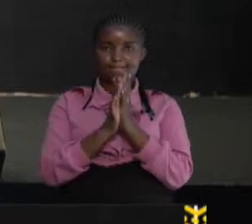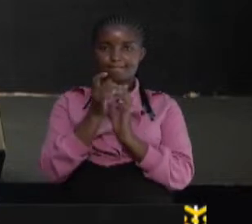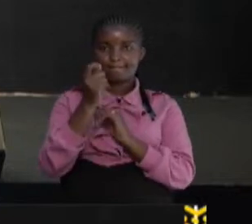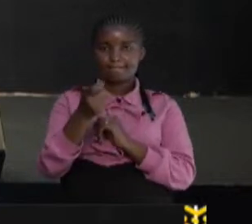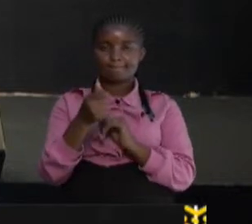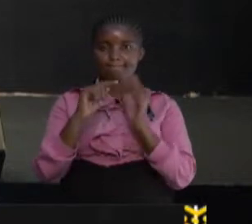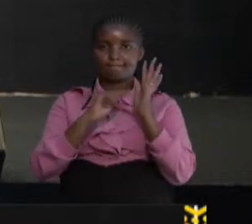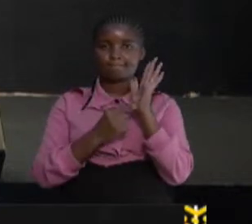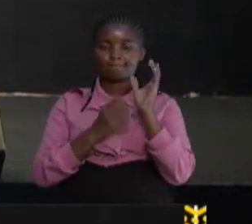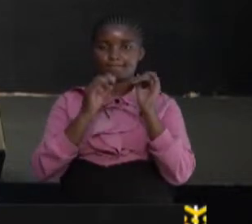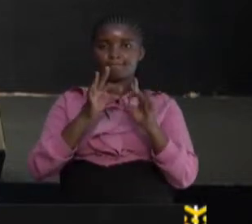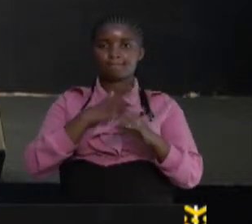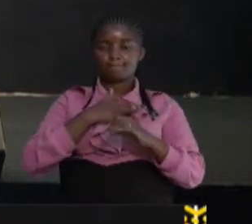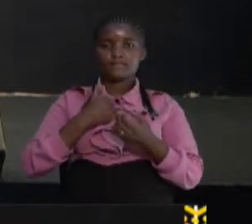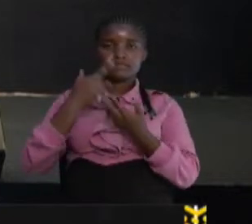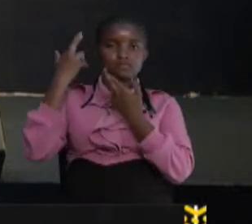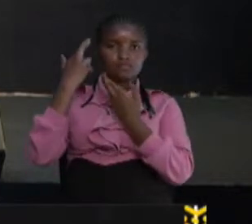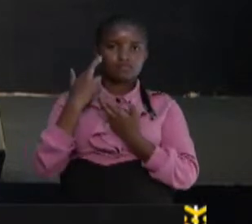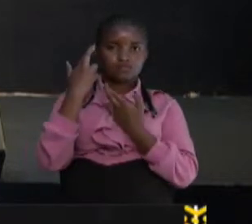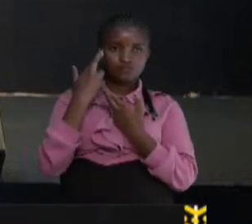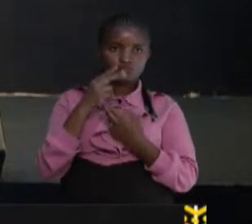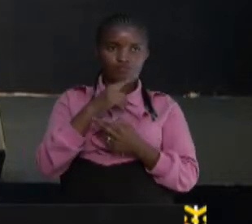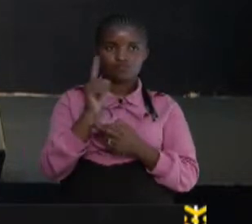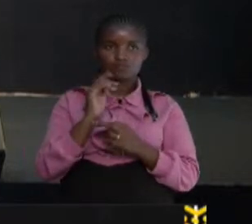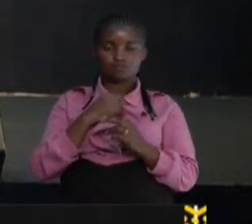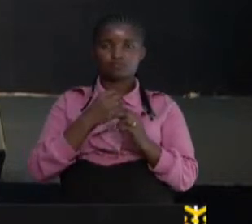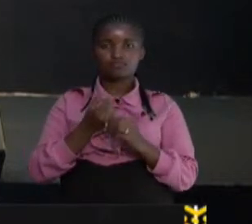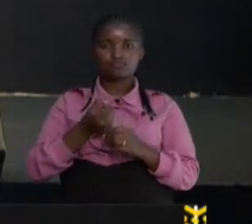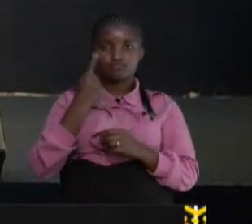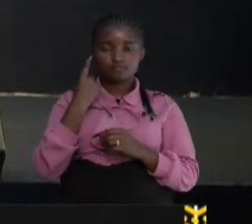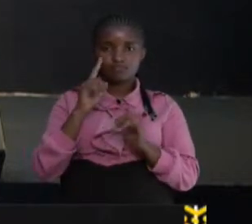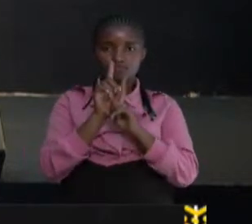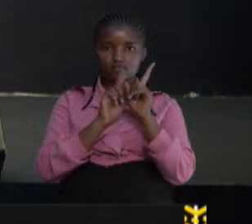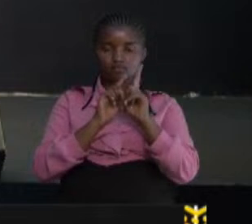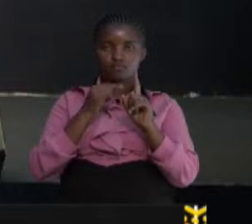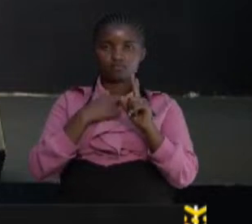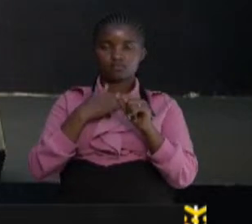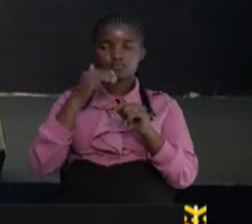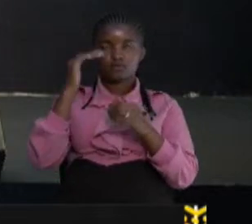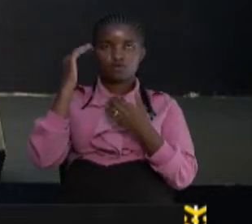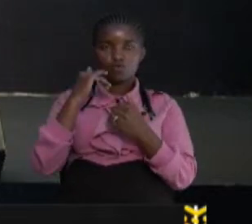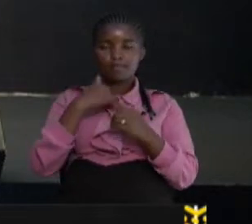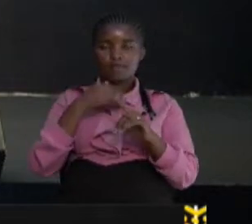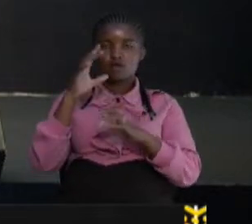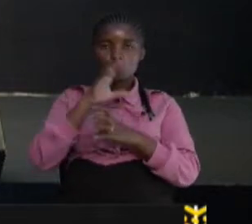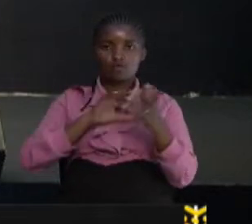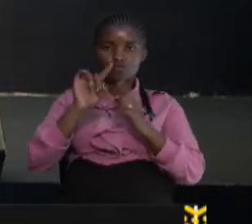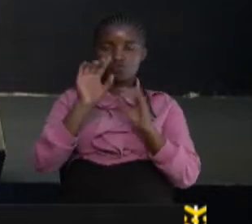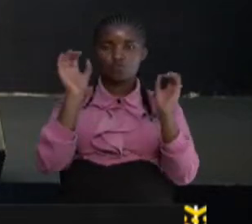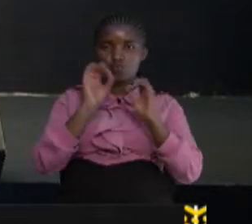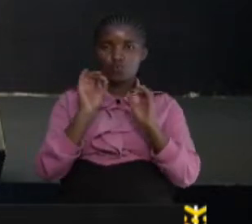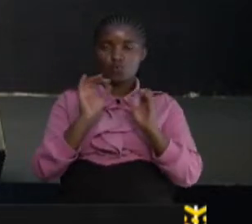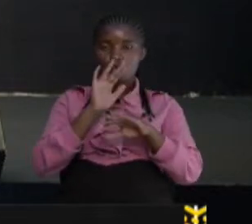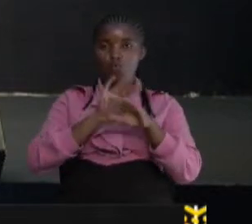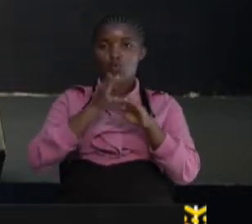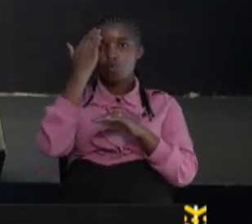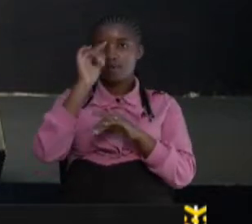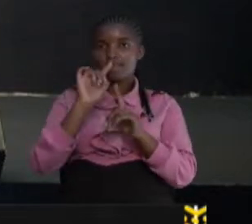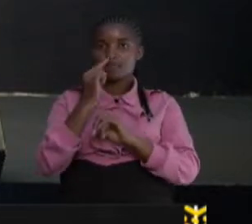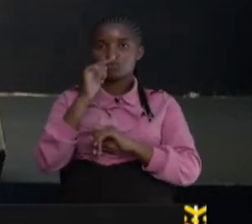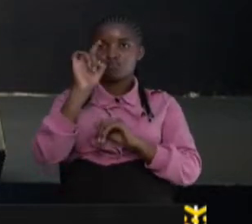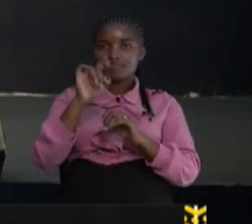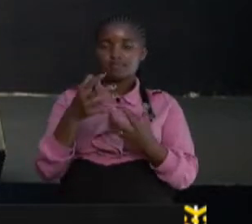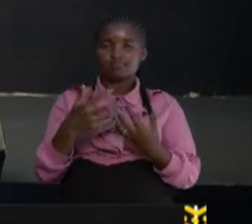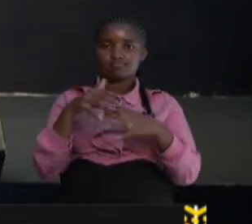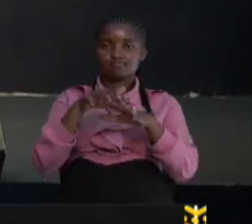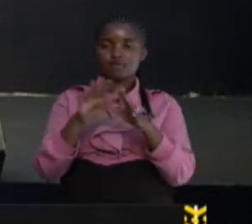of mine, I hope I've been able to convince you and not to confuse you on why, first, you should